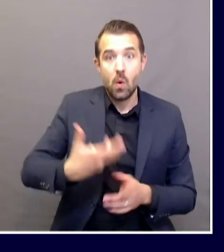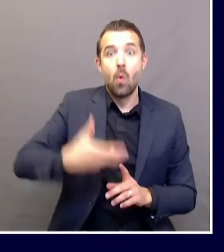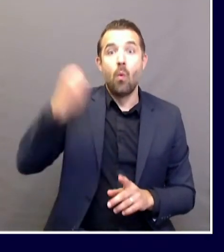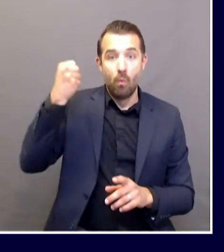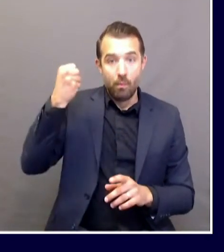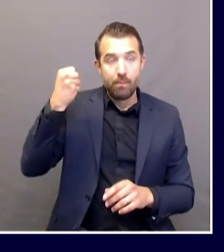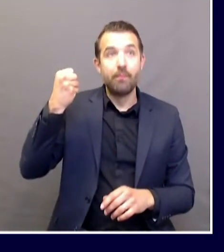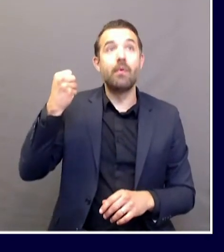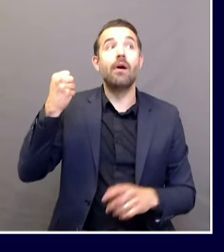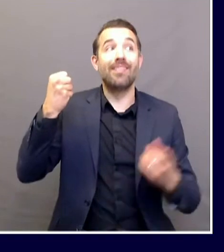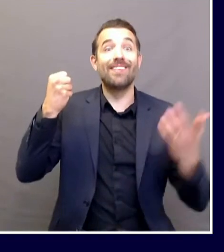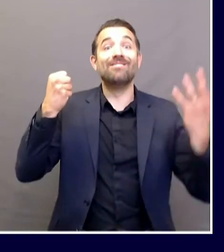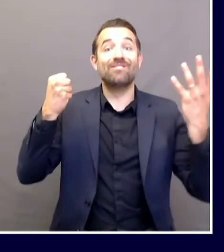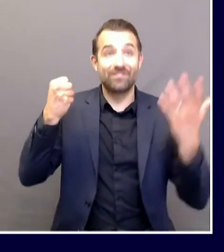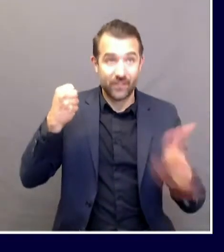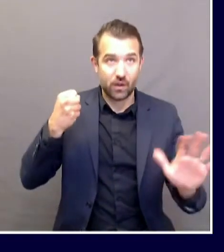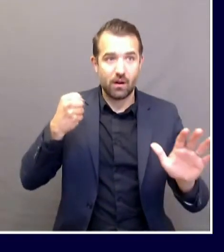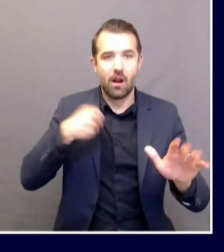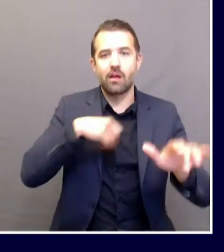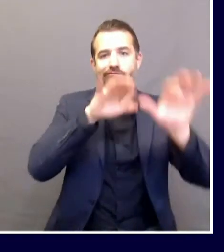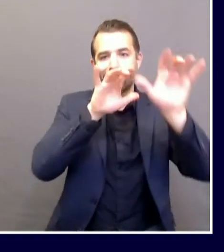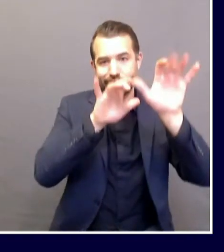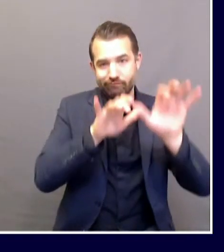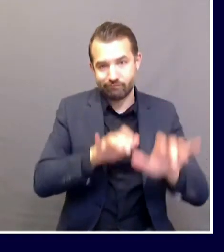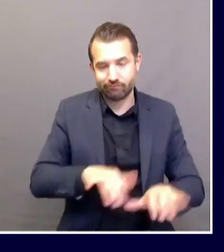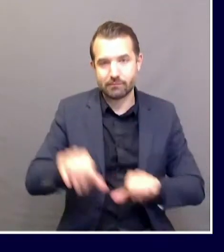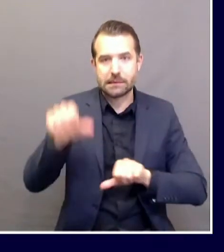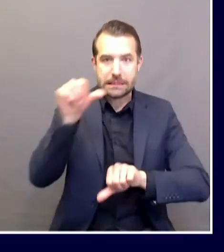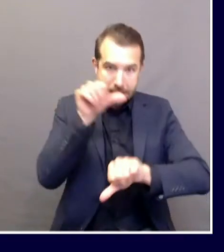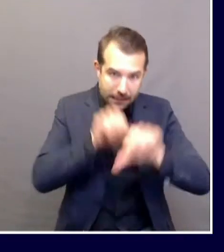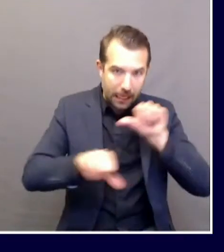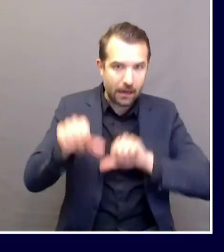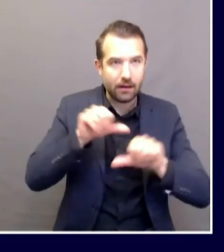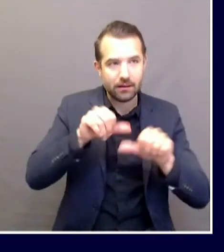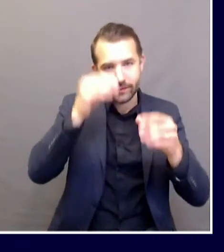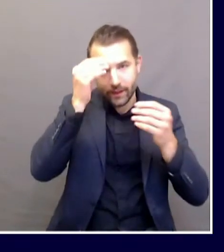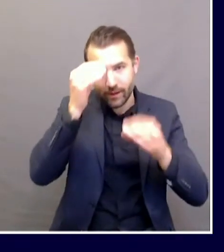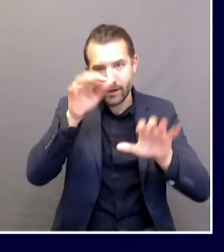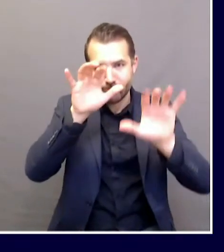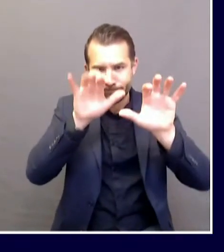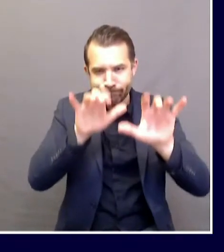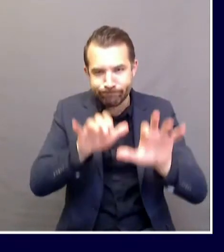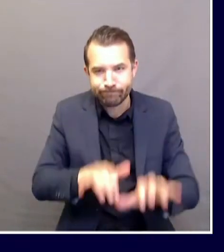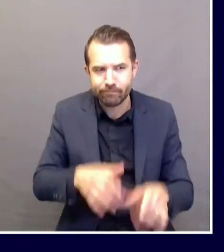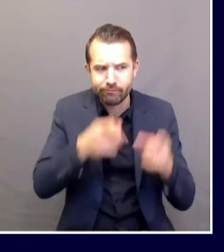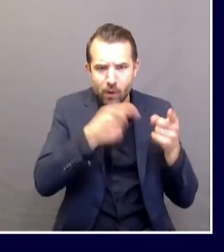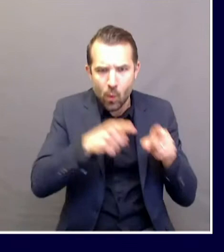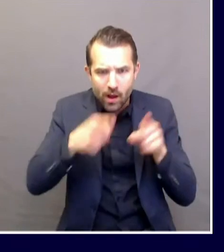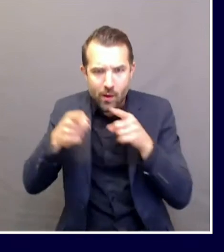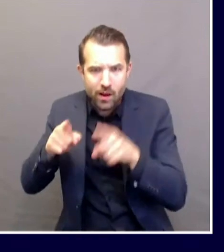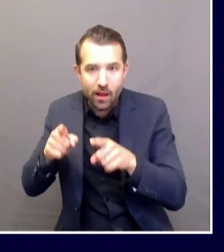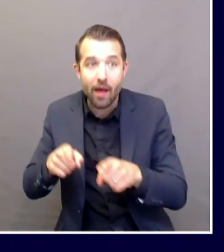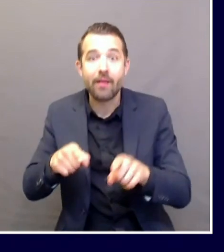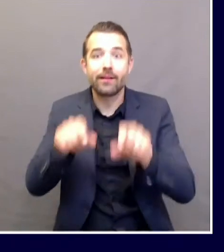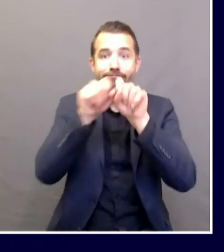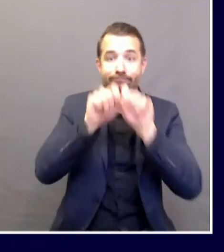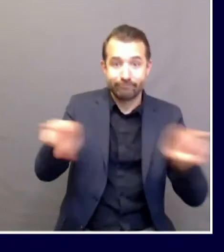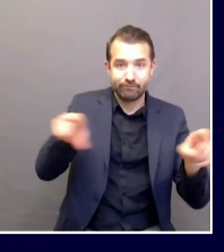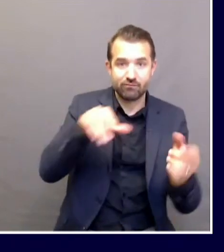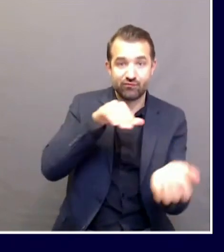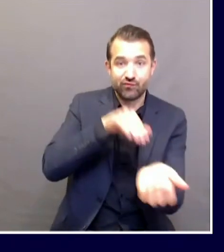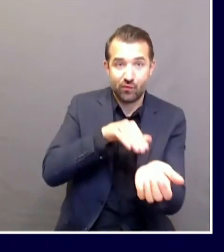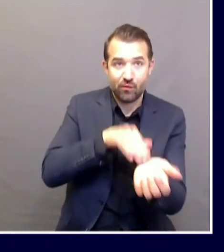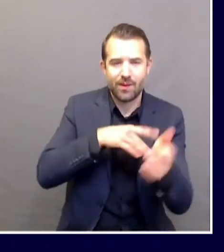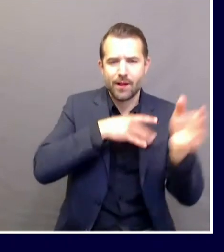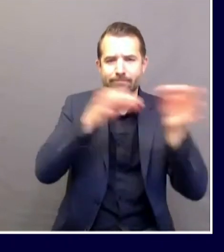to healthcare providers across the state of Maine, letting them know what was known at the time by US CDC, and specifically, Morgan, what